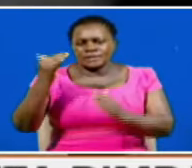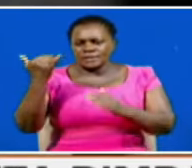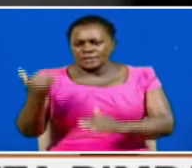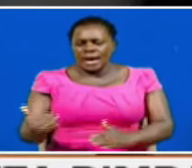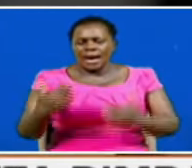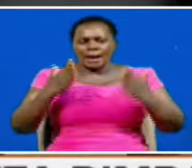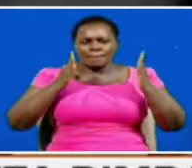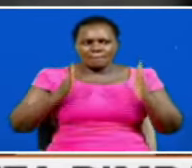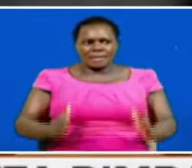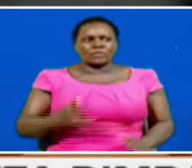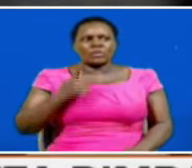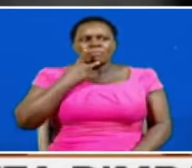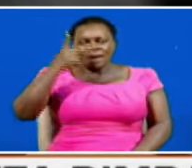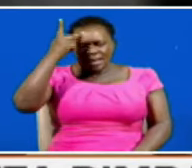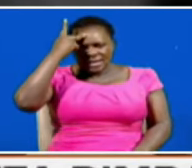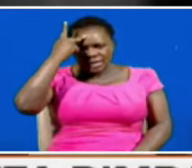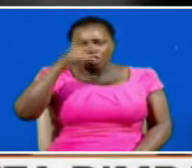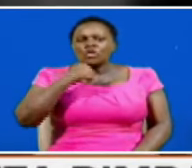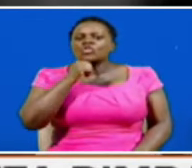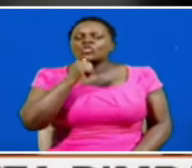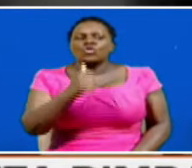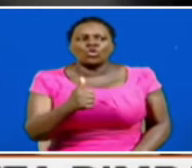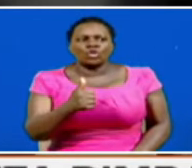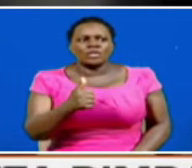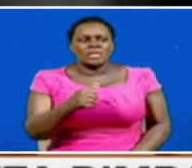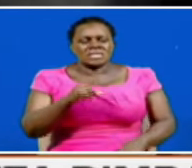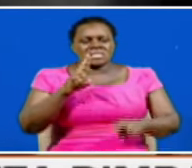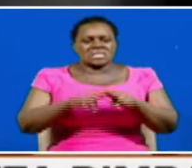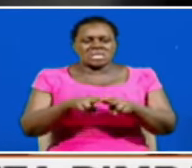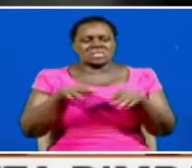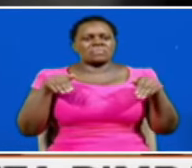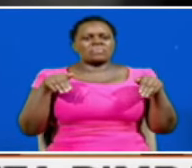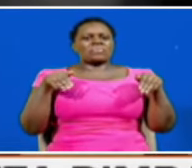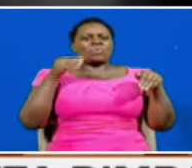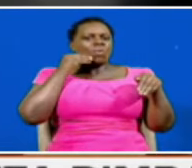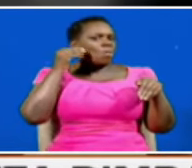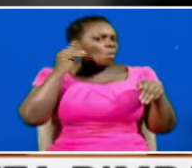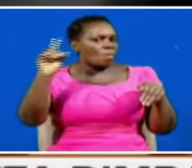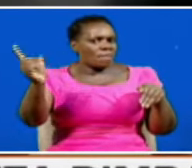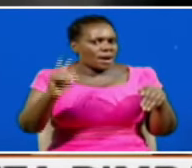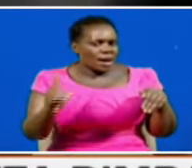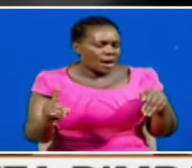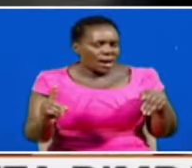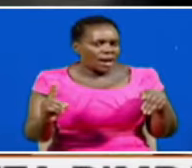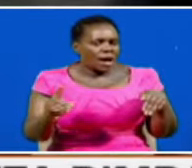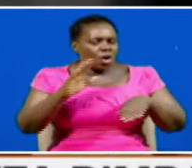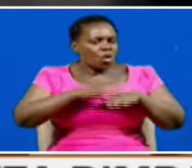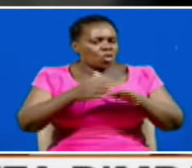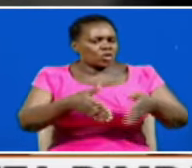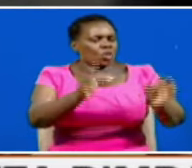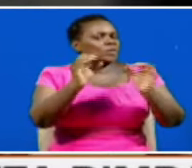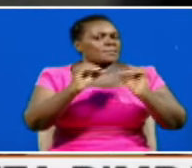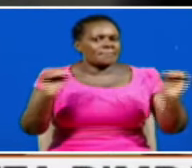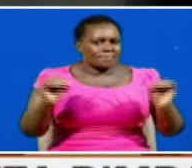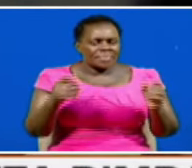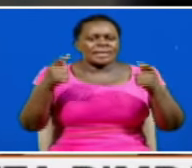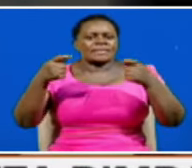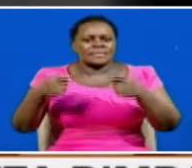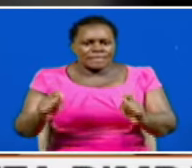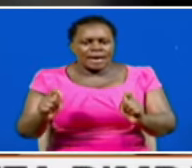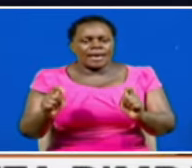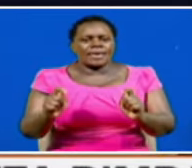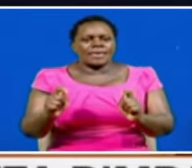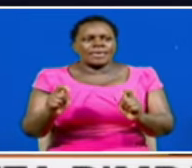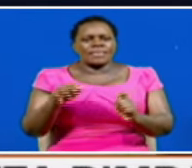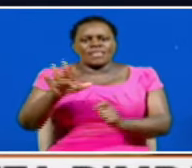is talented, not to sit back at home or around the streets, but find their